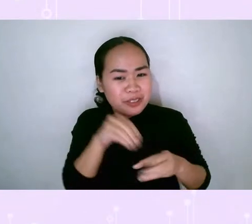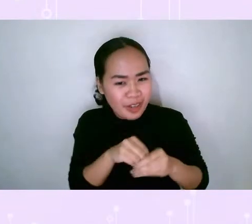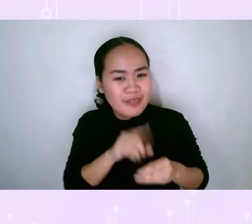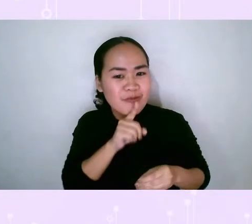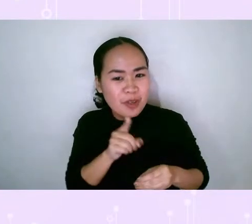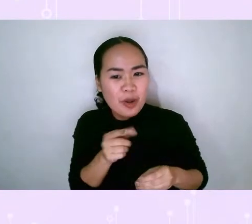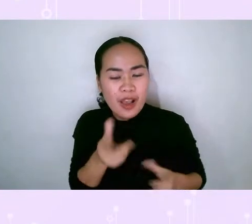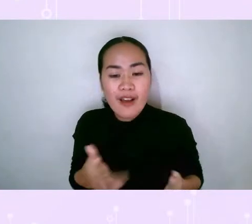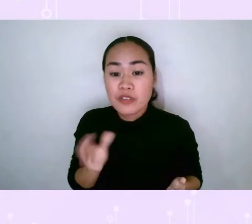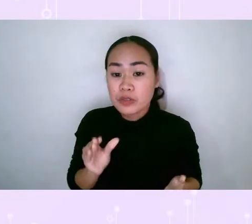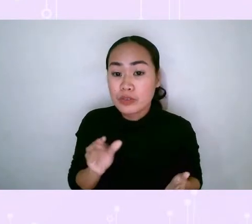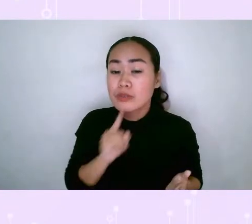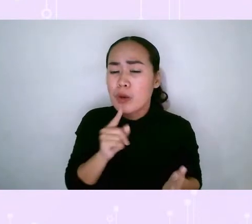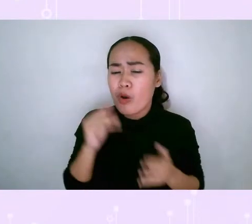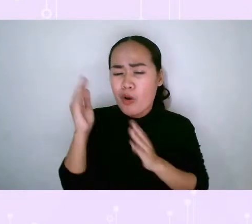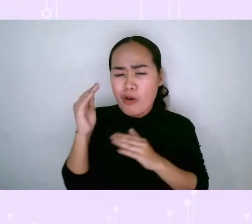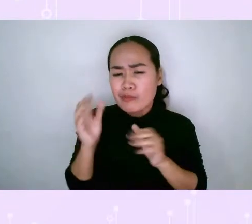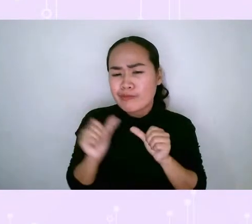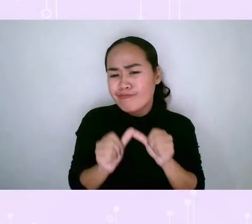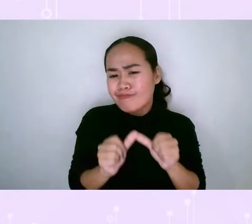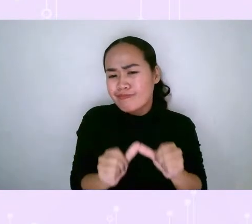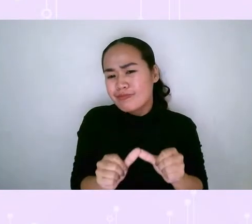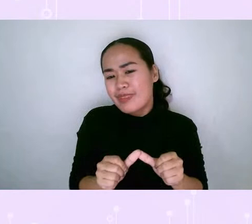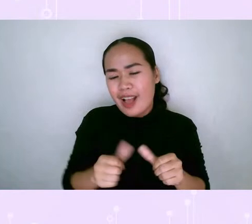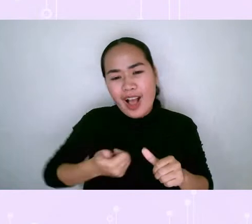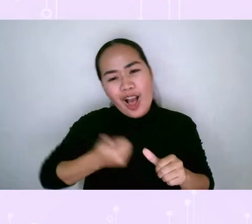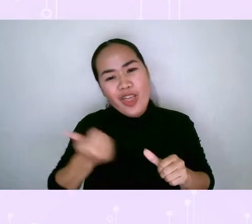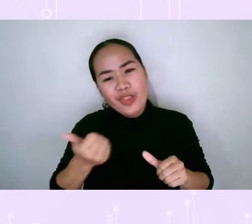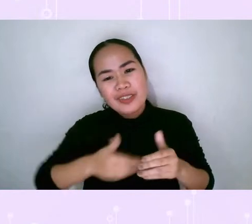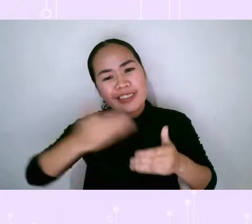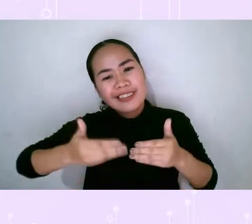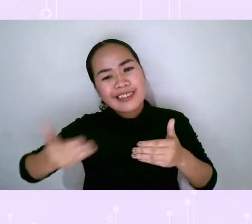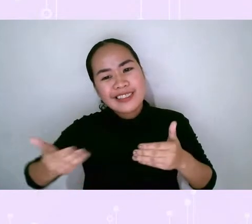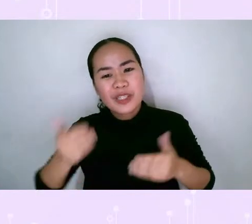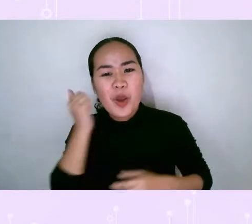and we hope that you will continue to join us in our other series every